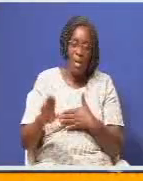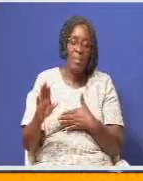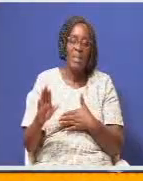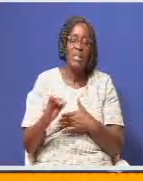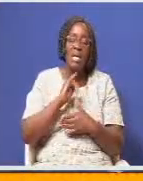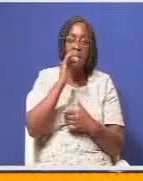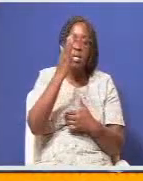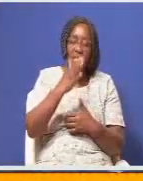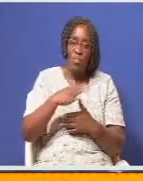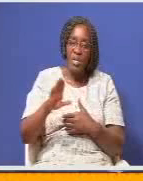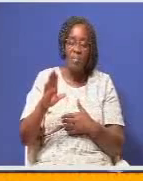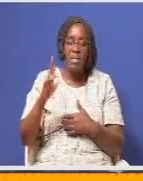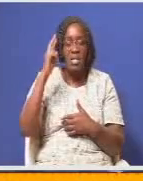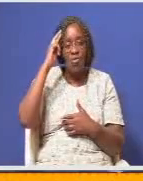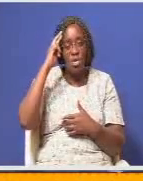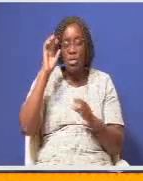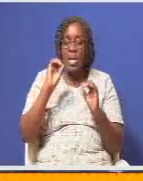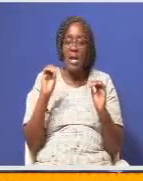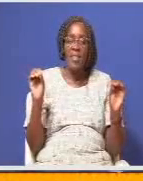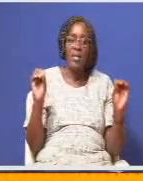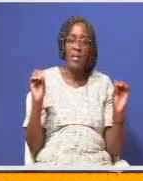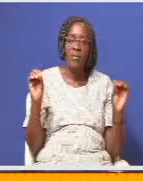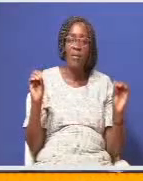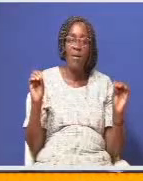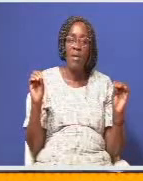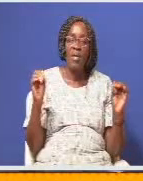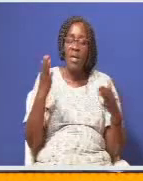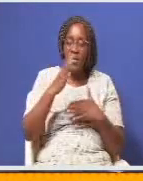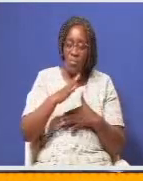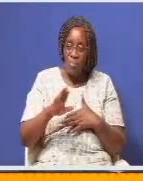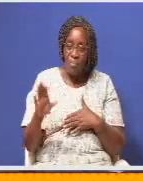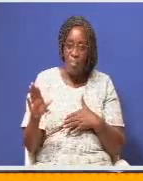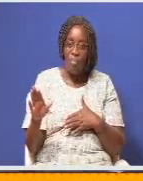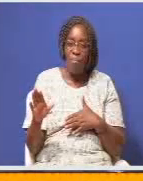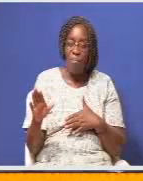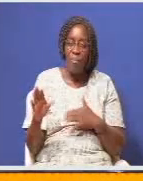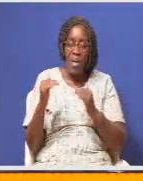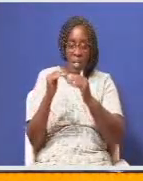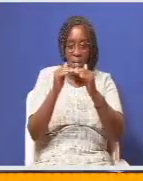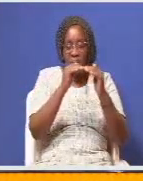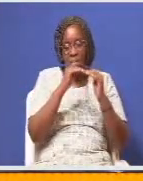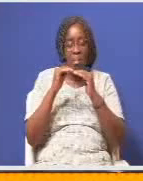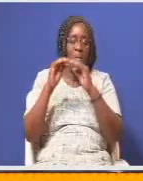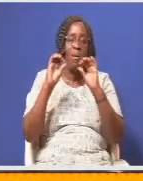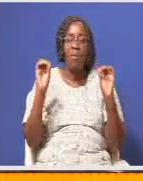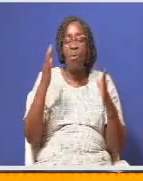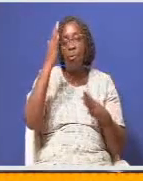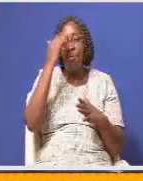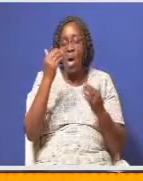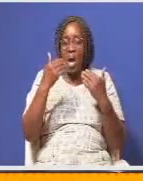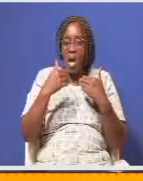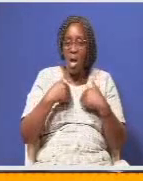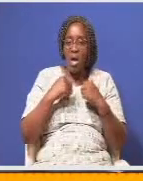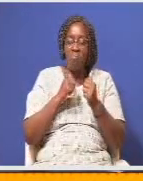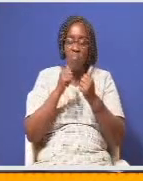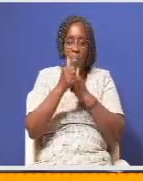parliament unreasonable? Is parliament bureaucratic? Why did you have to